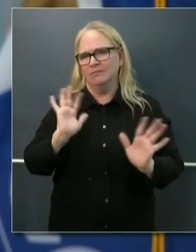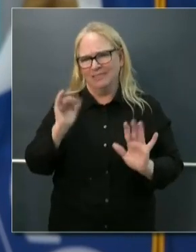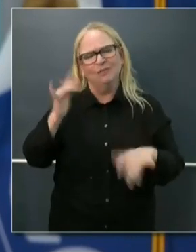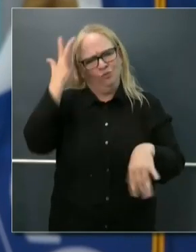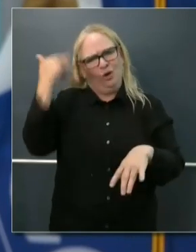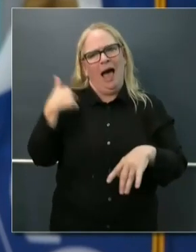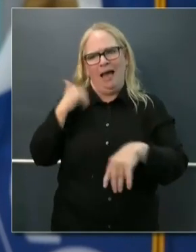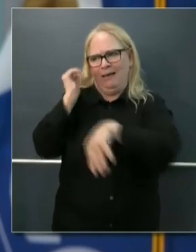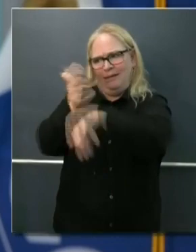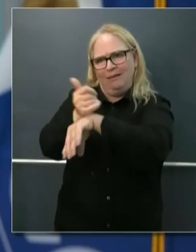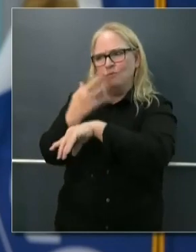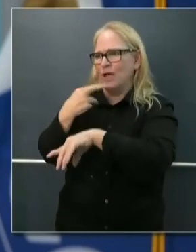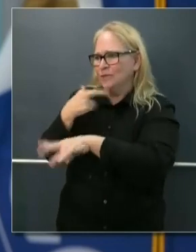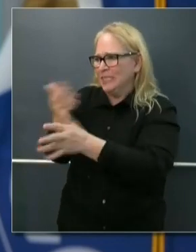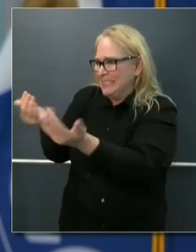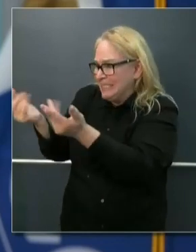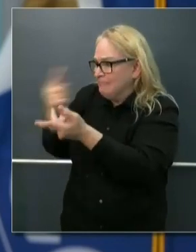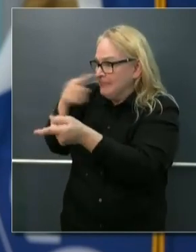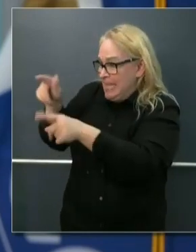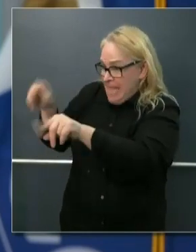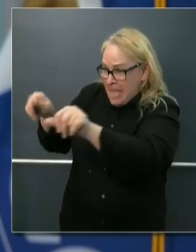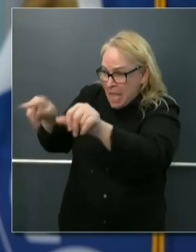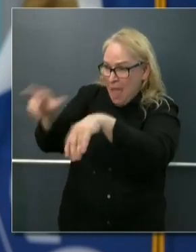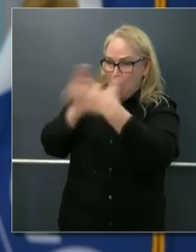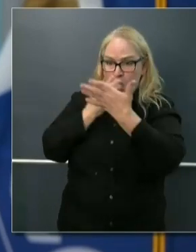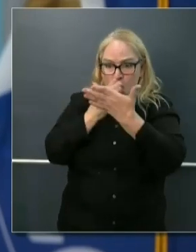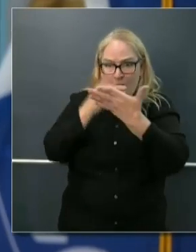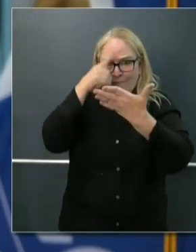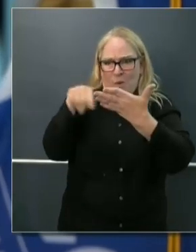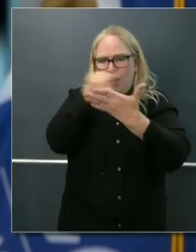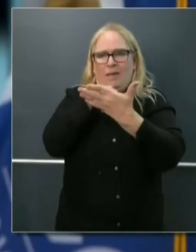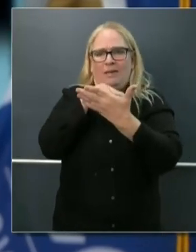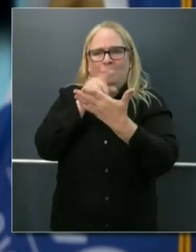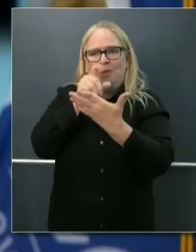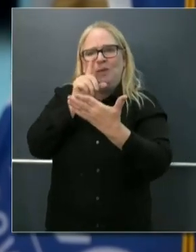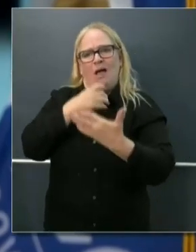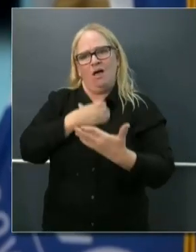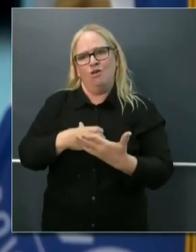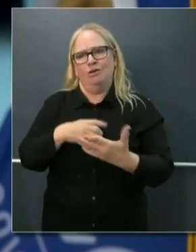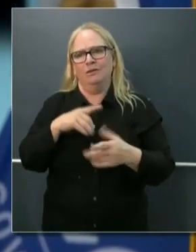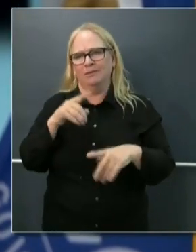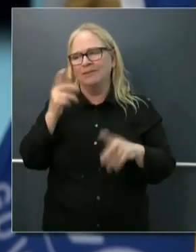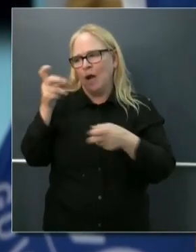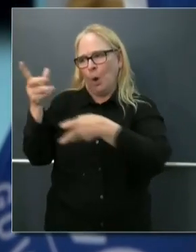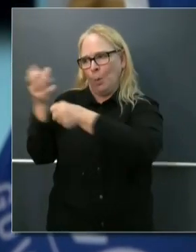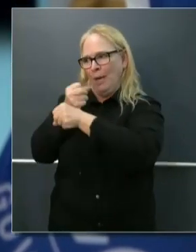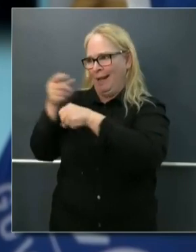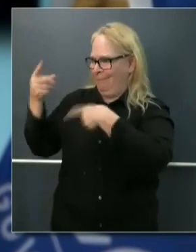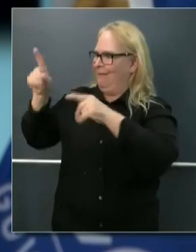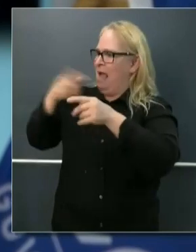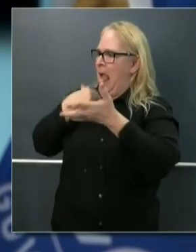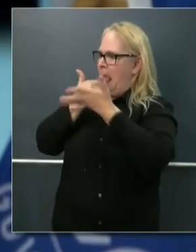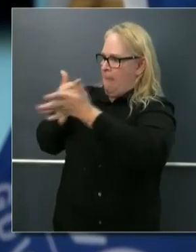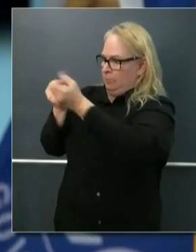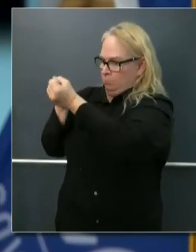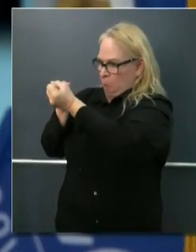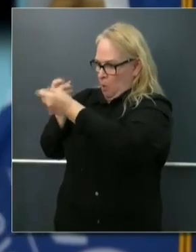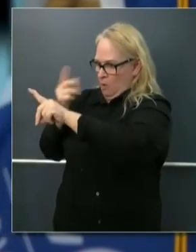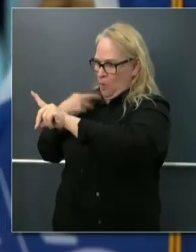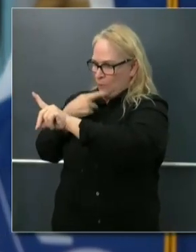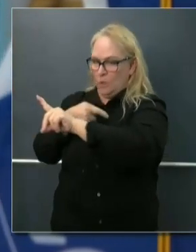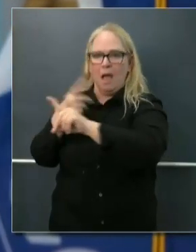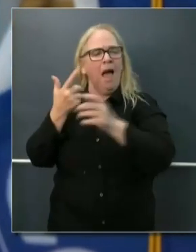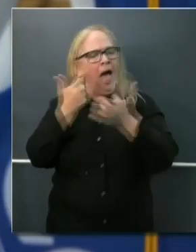in March, and it's going to grow even more in April and May thanks to these partnerships with a win-win for every sector of our community. And as our governor just